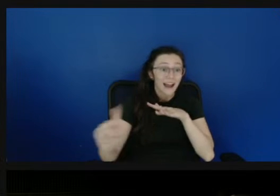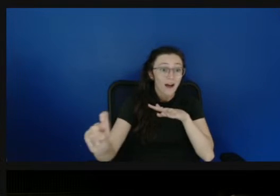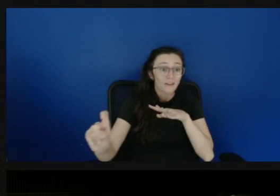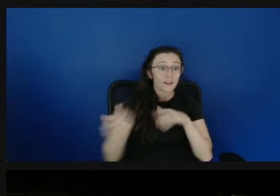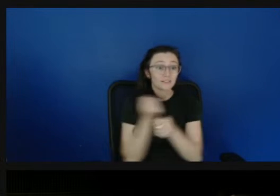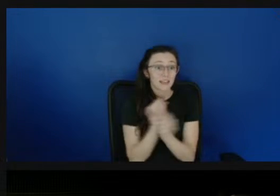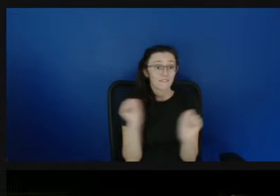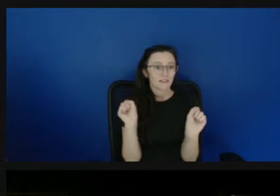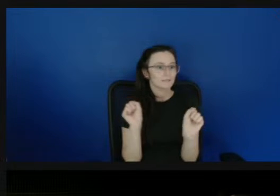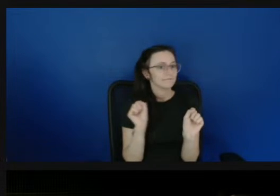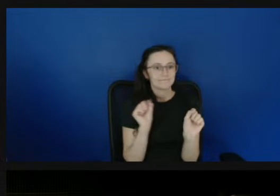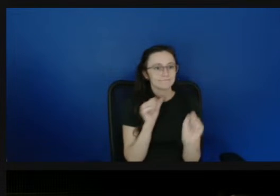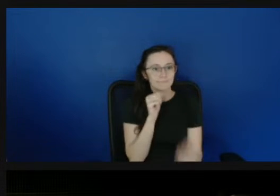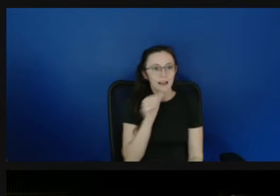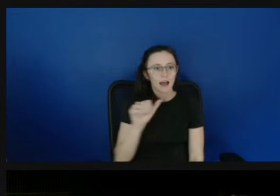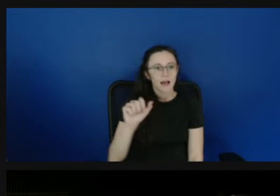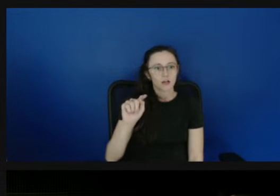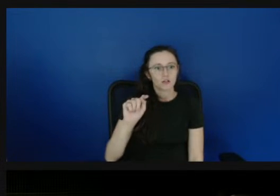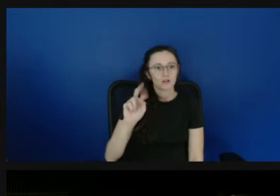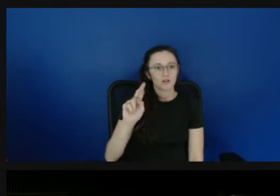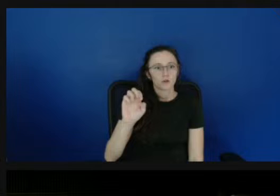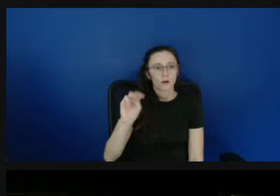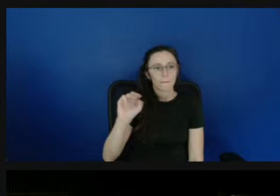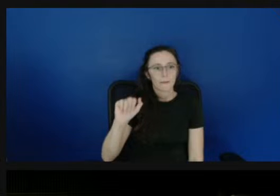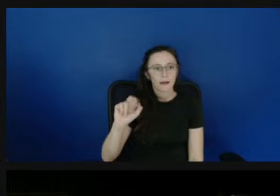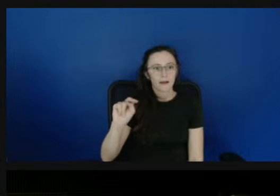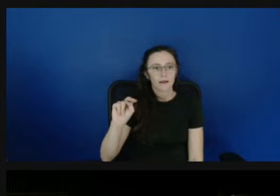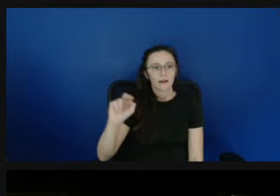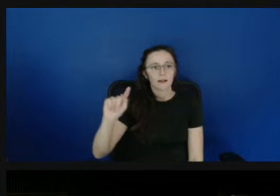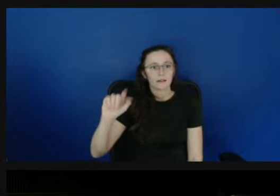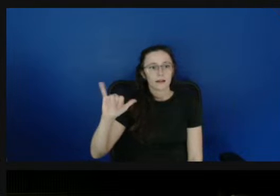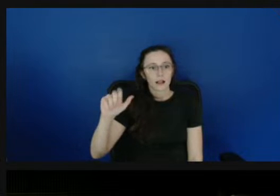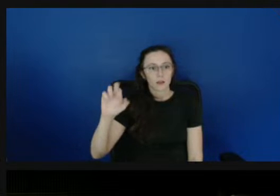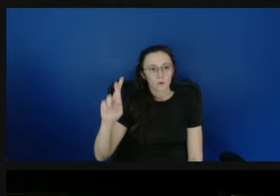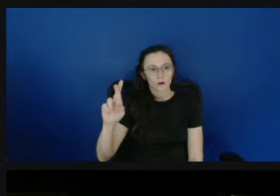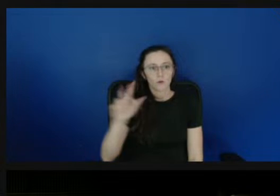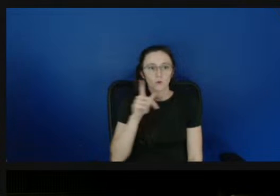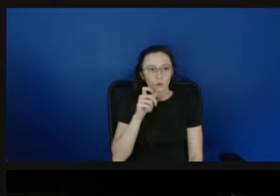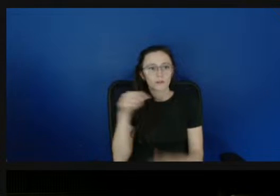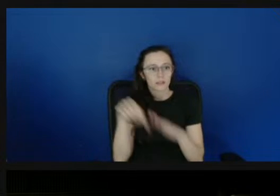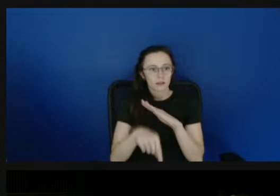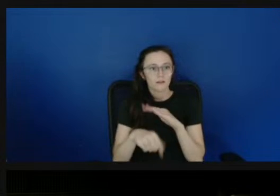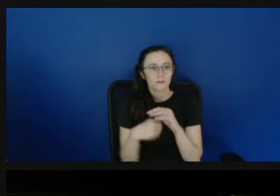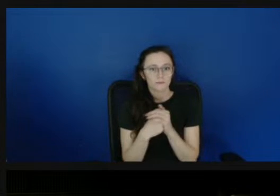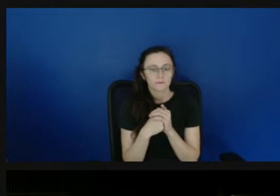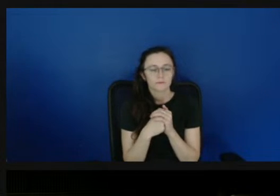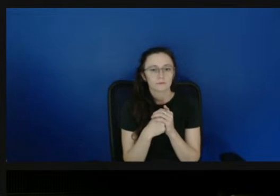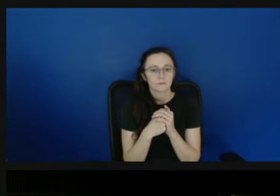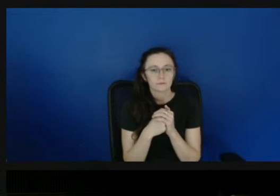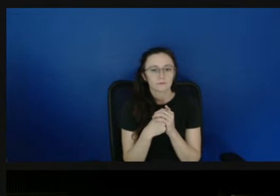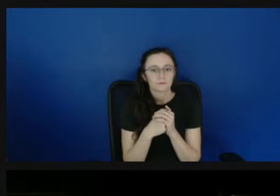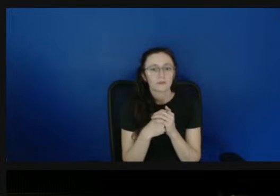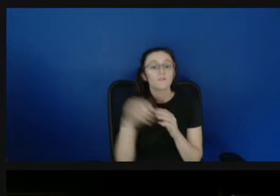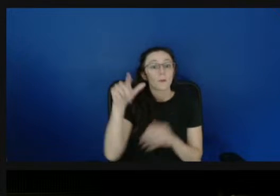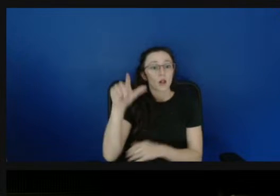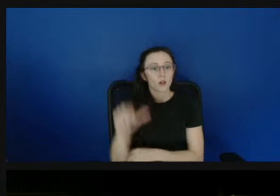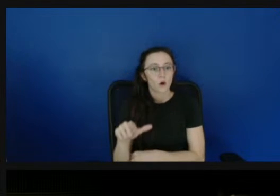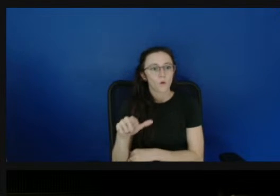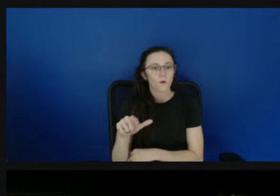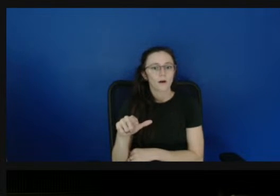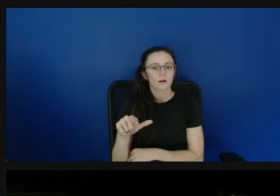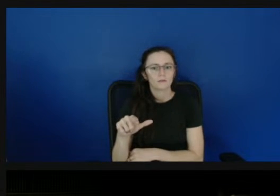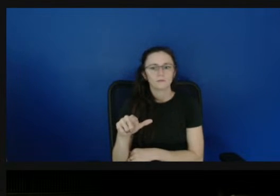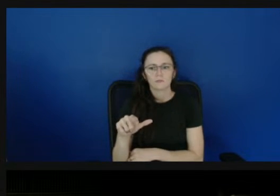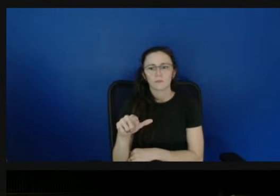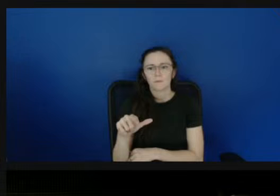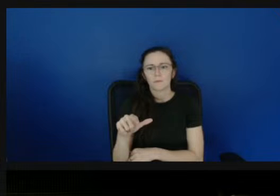Truman Taylor, who did not until later. From Wikahuna, here's images by